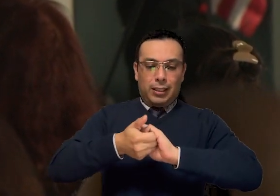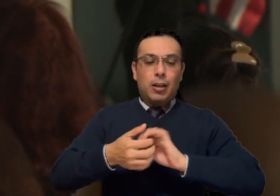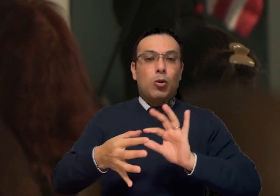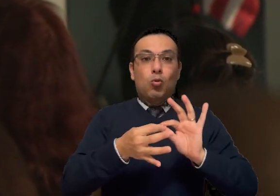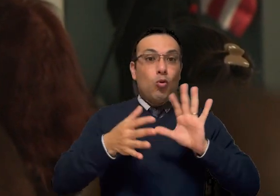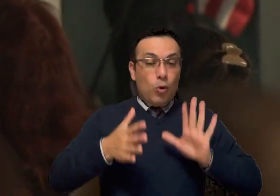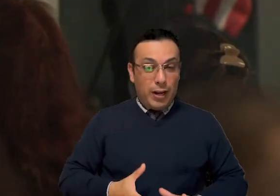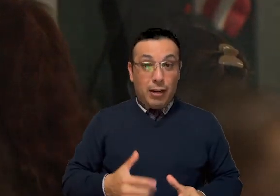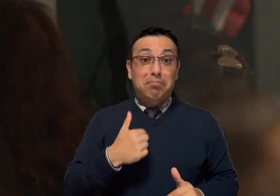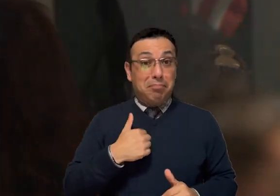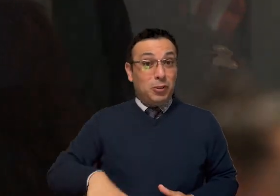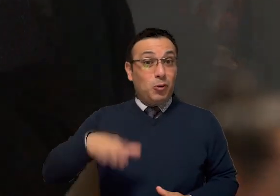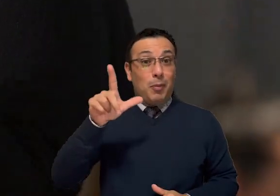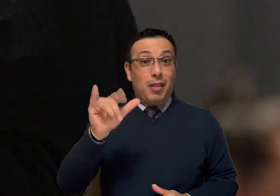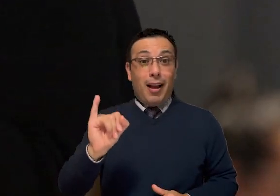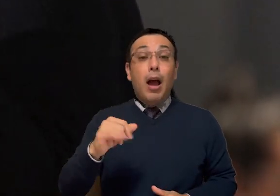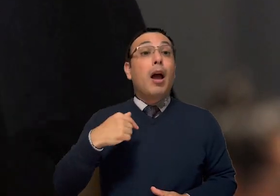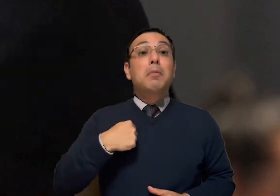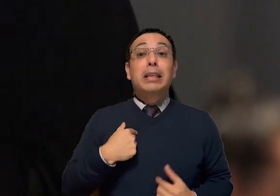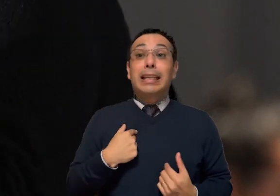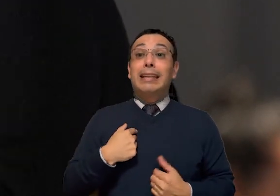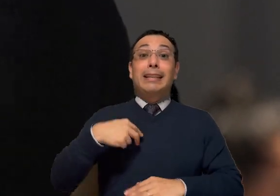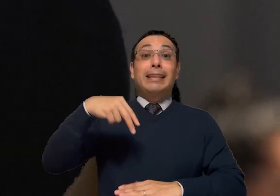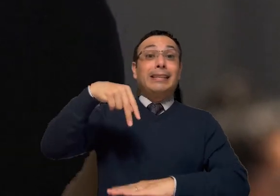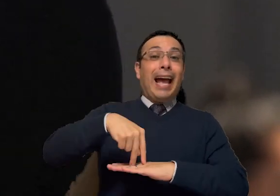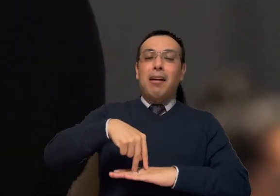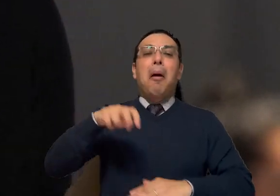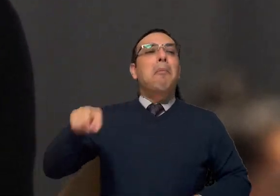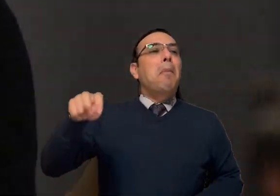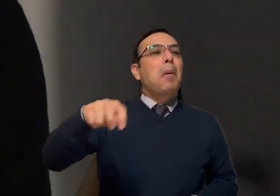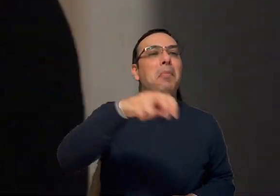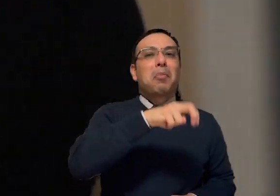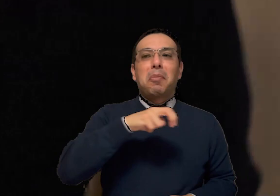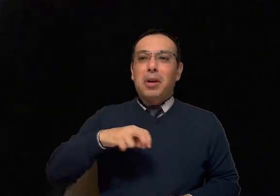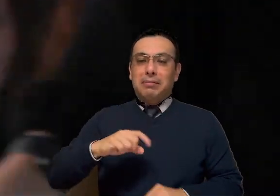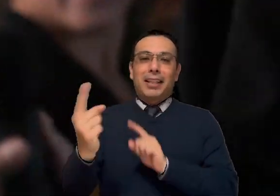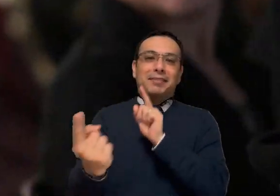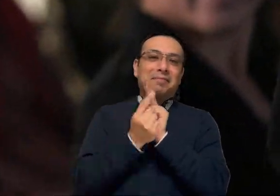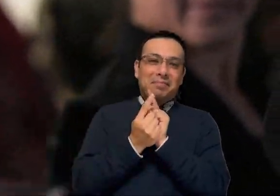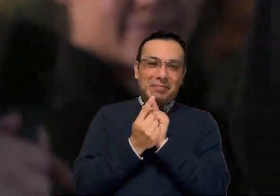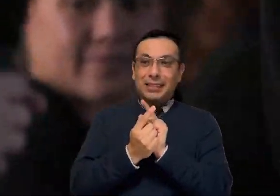around the room during the open house. So if you want to come say hi, or if you have any questions, I'm here.